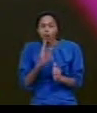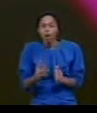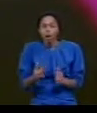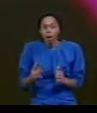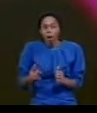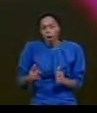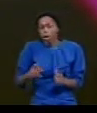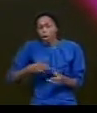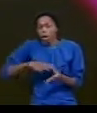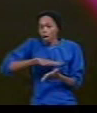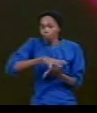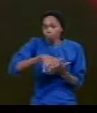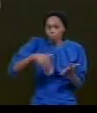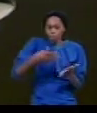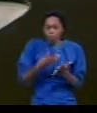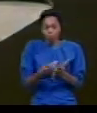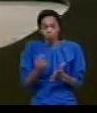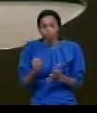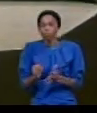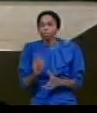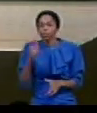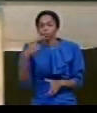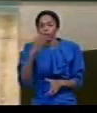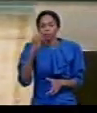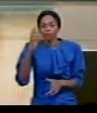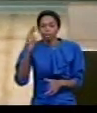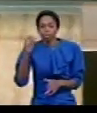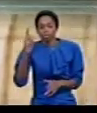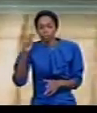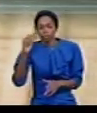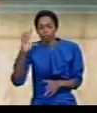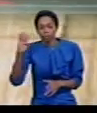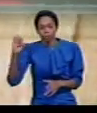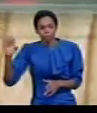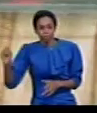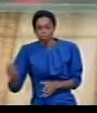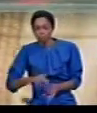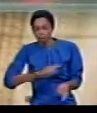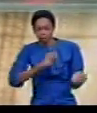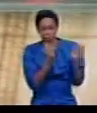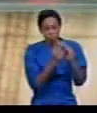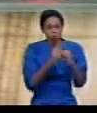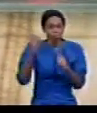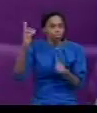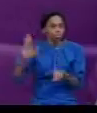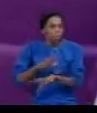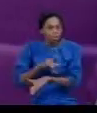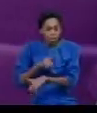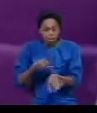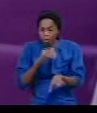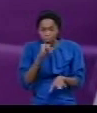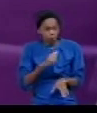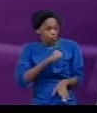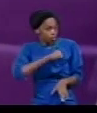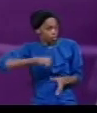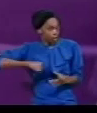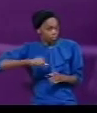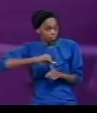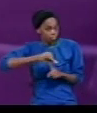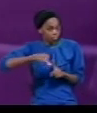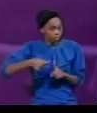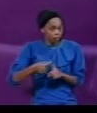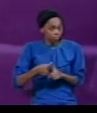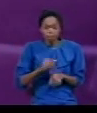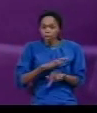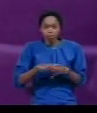turned to God. They didn't have circumcision, but they turned to God. They didn't have all those